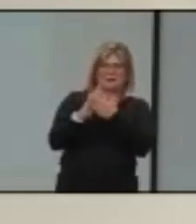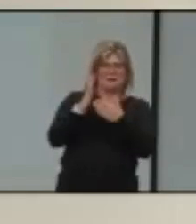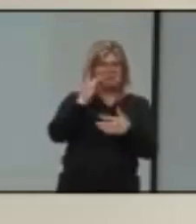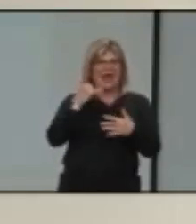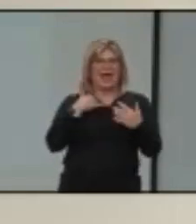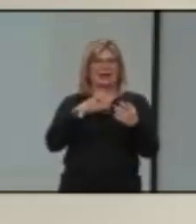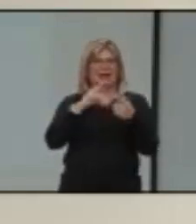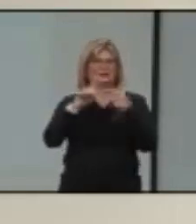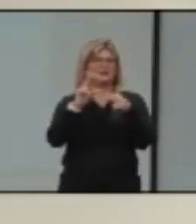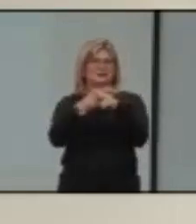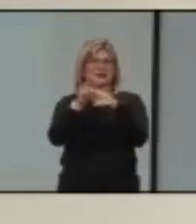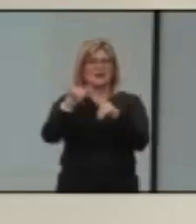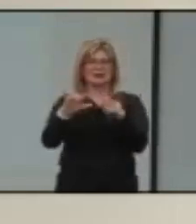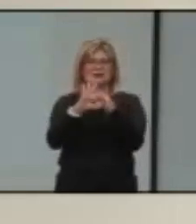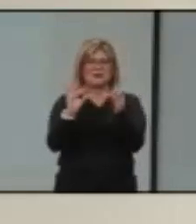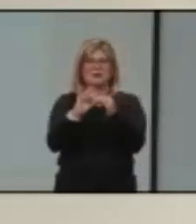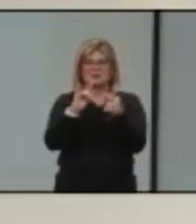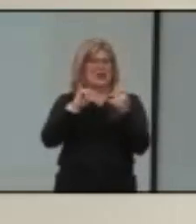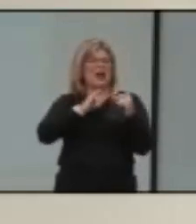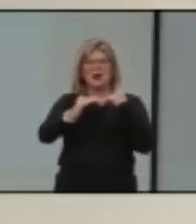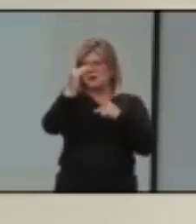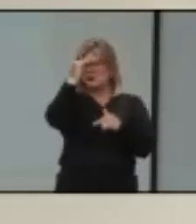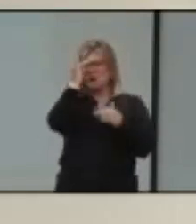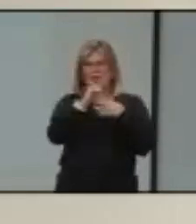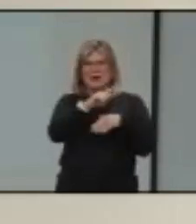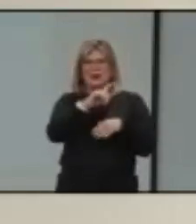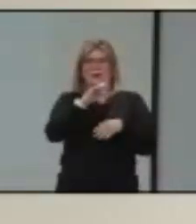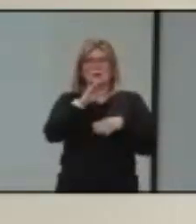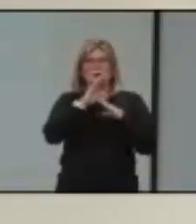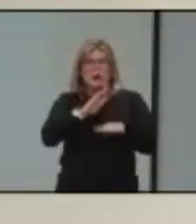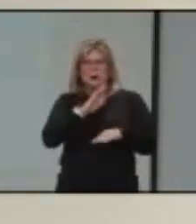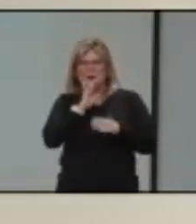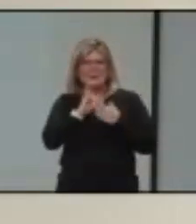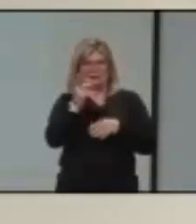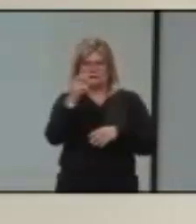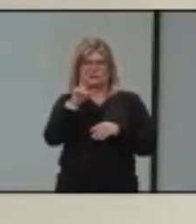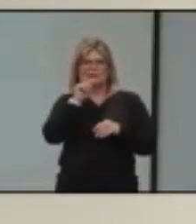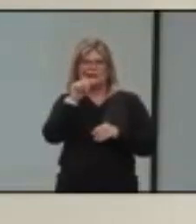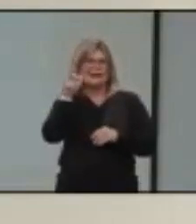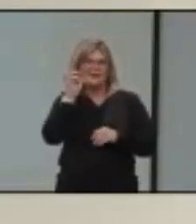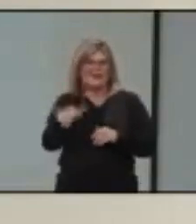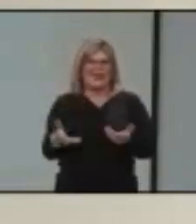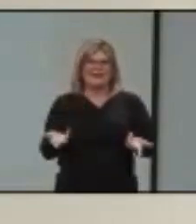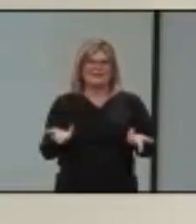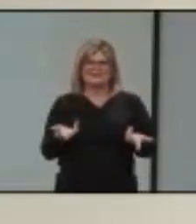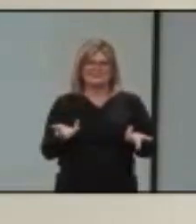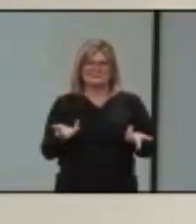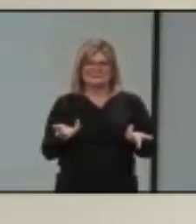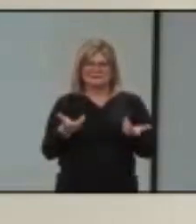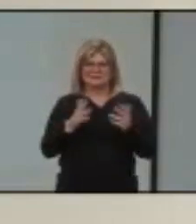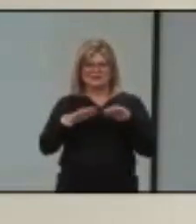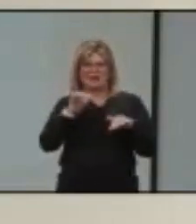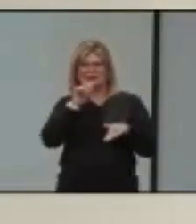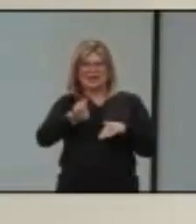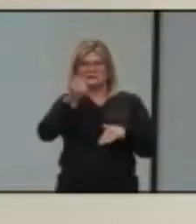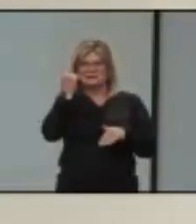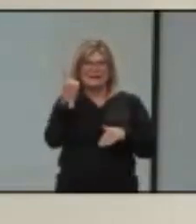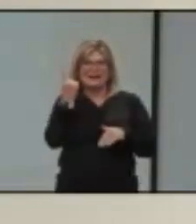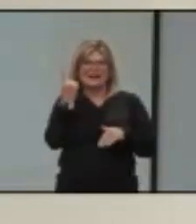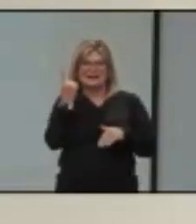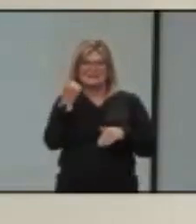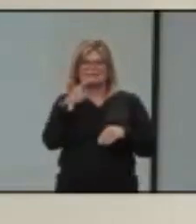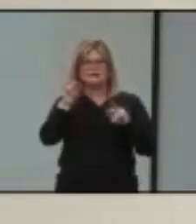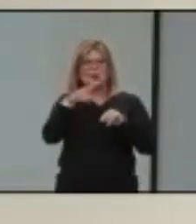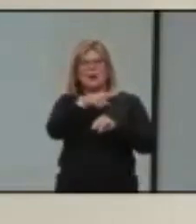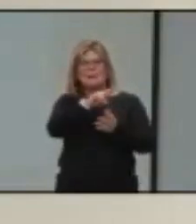this story. But I knew right away that the kid did not hear what the doctor said. And I could have said, no. He said, do you